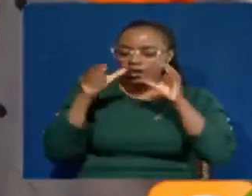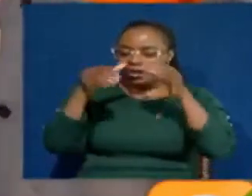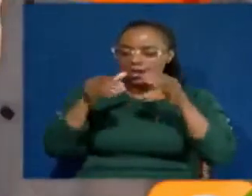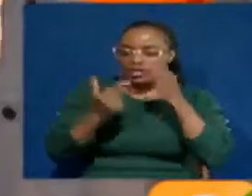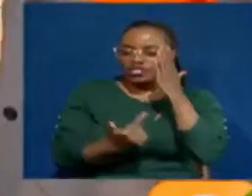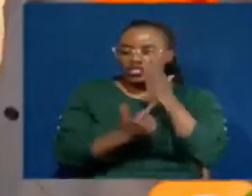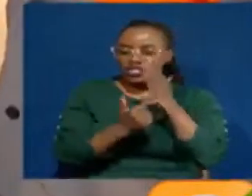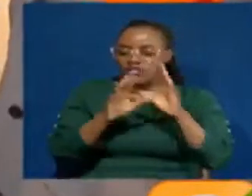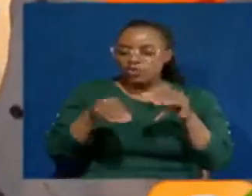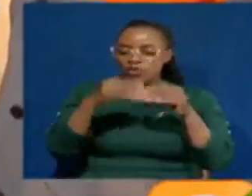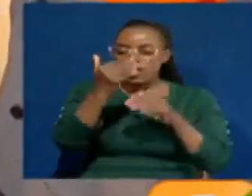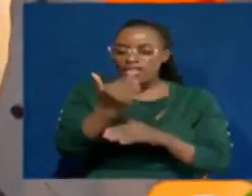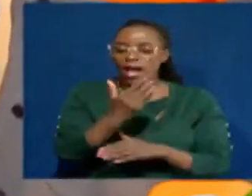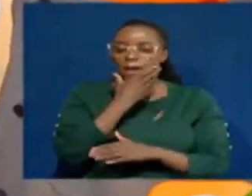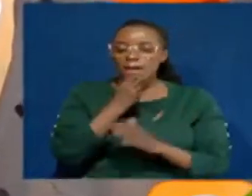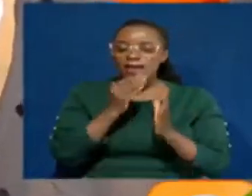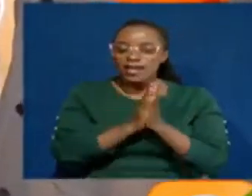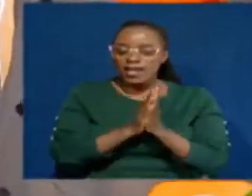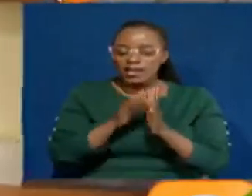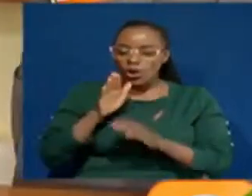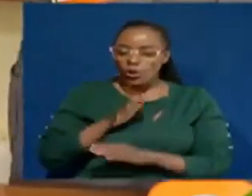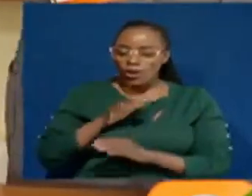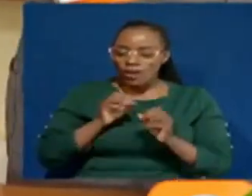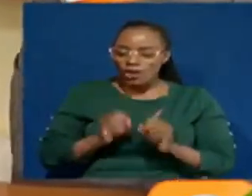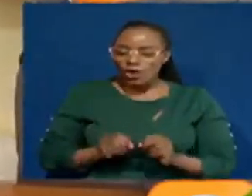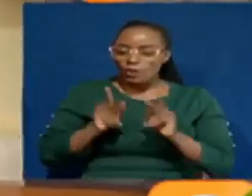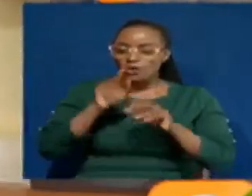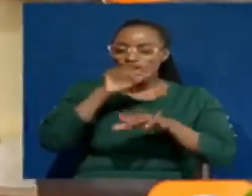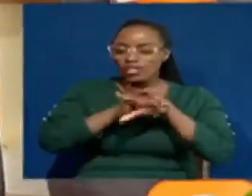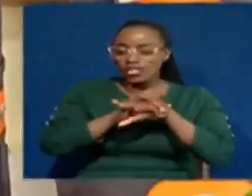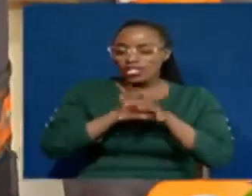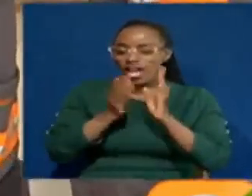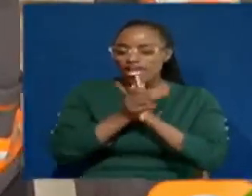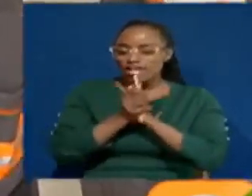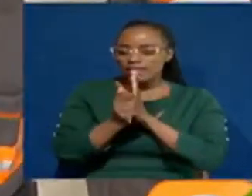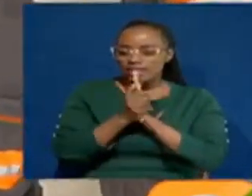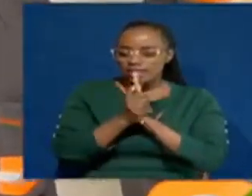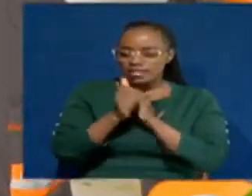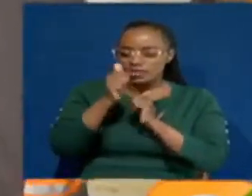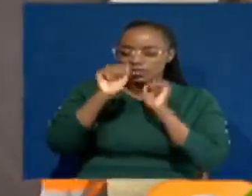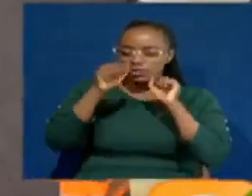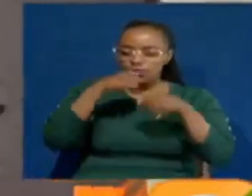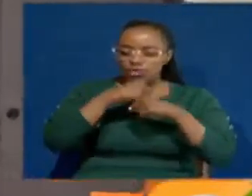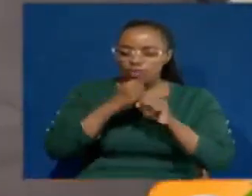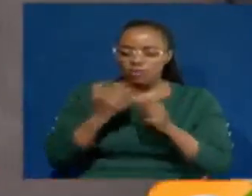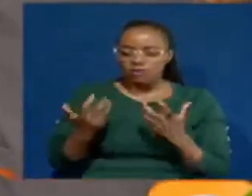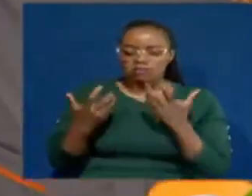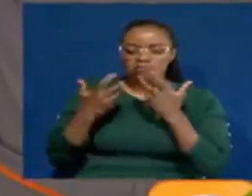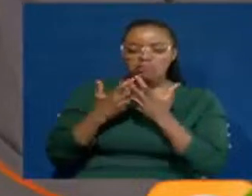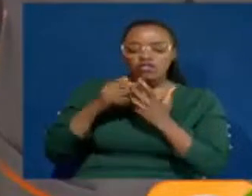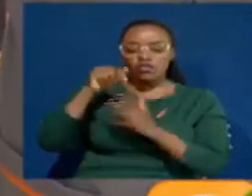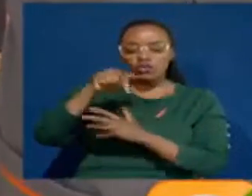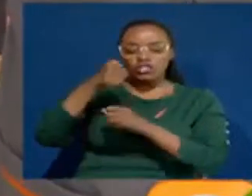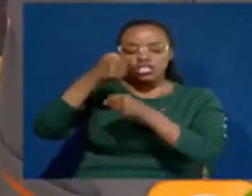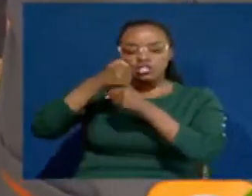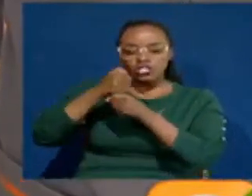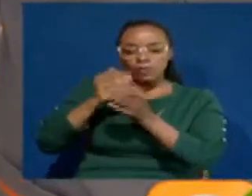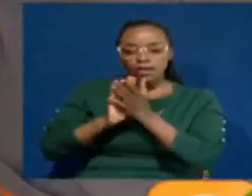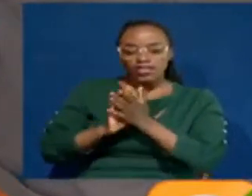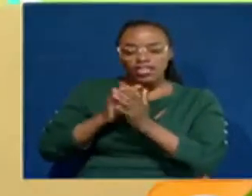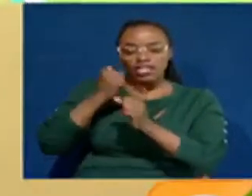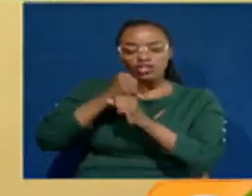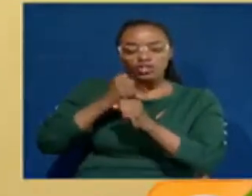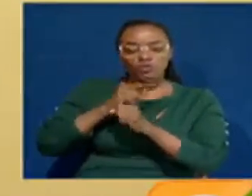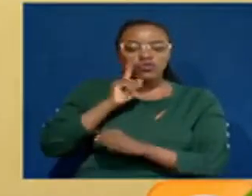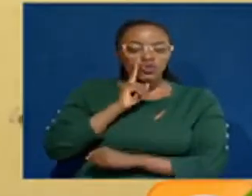to give young men and women the opportunity to acquire a skill that makes them fit for today's job and the job of